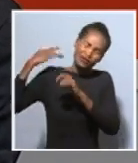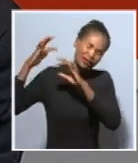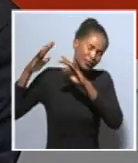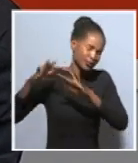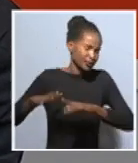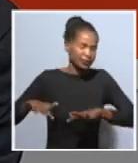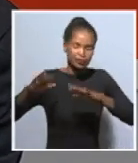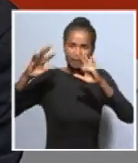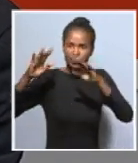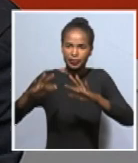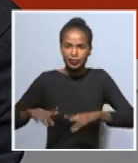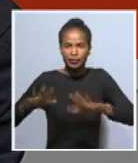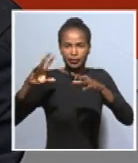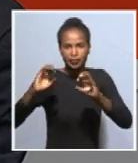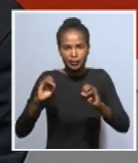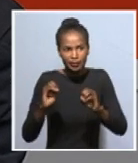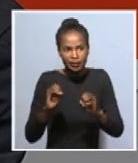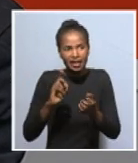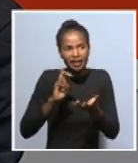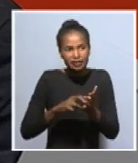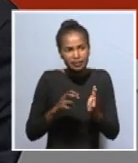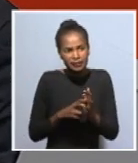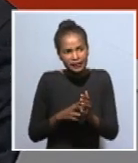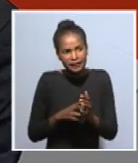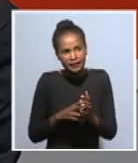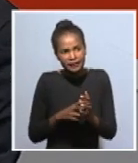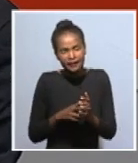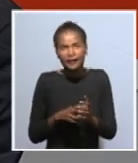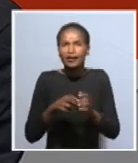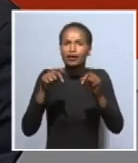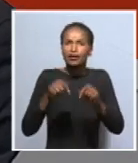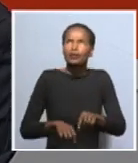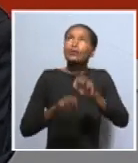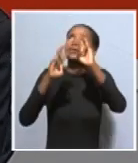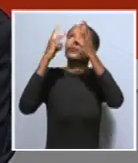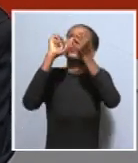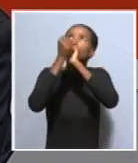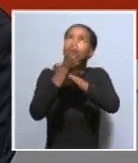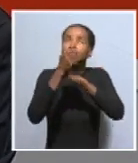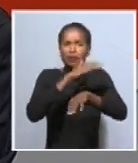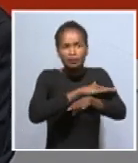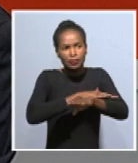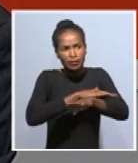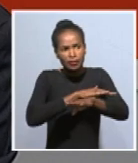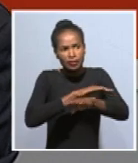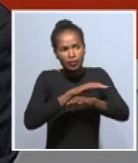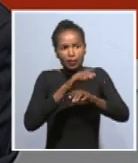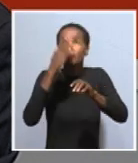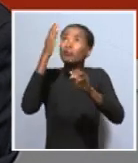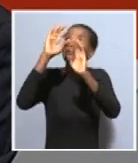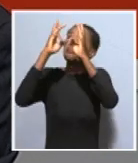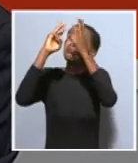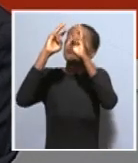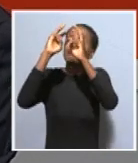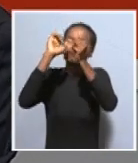our over-reliance on external factors, including the climate, in the way we conduct agriculture in this country. Just bear that in mind in your answer